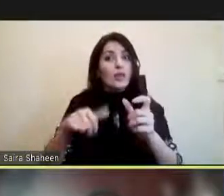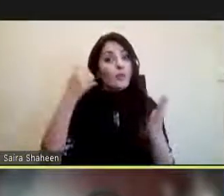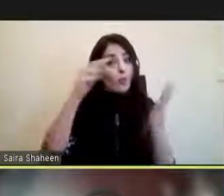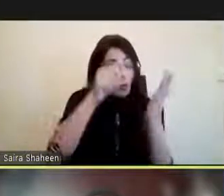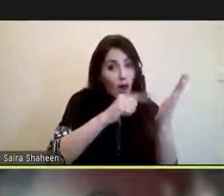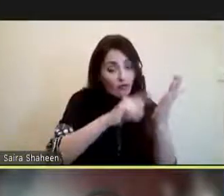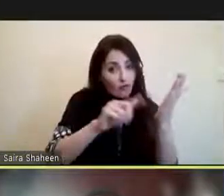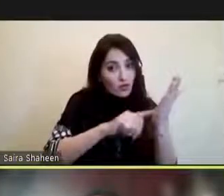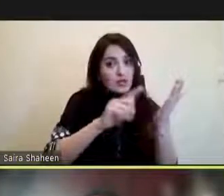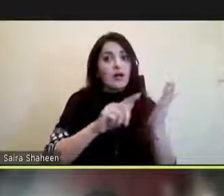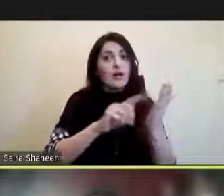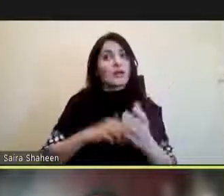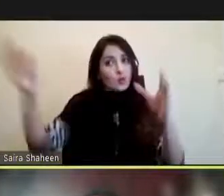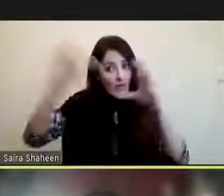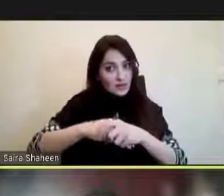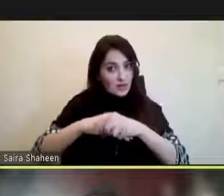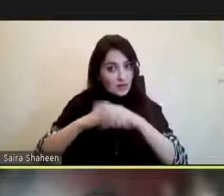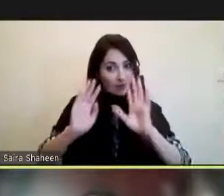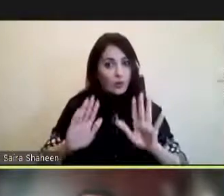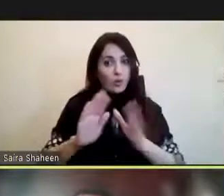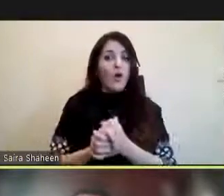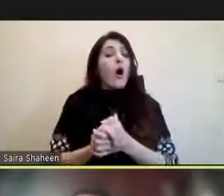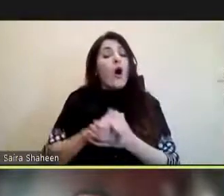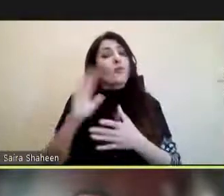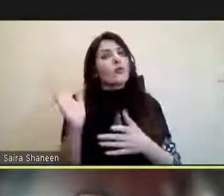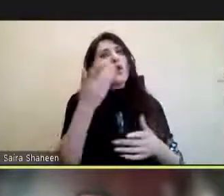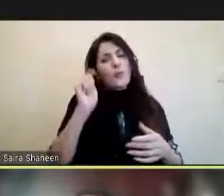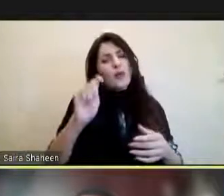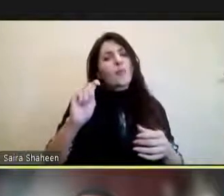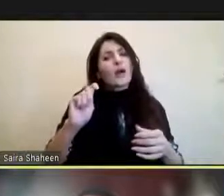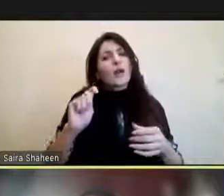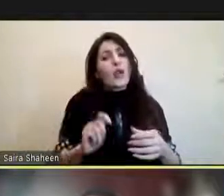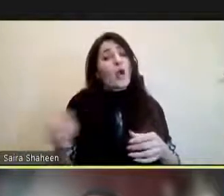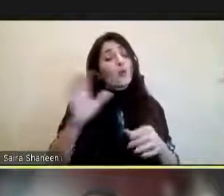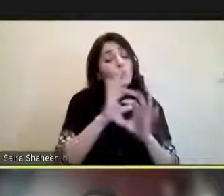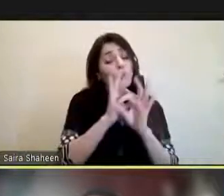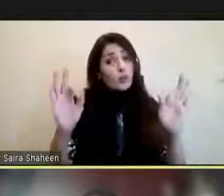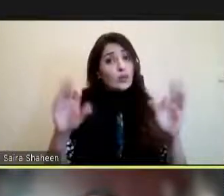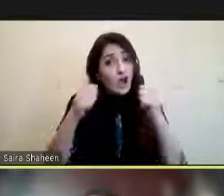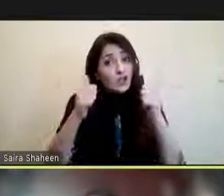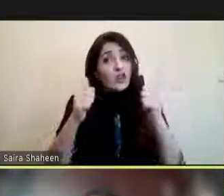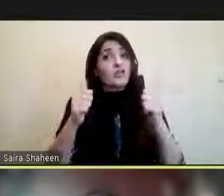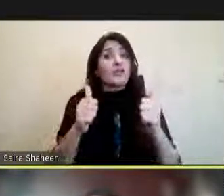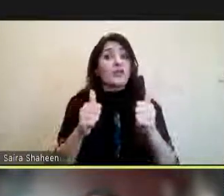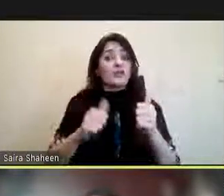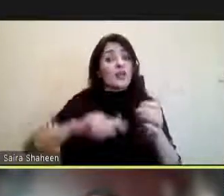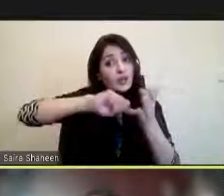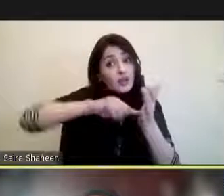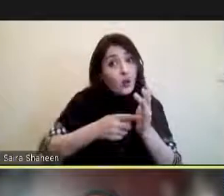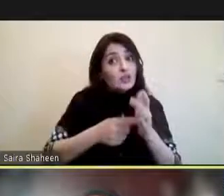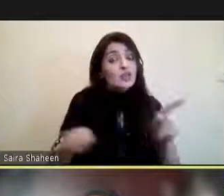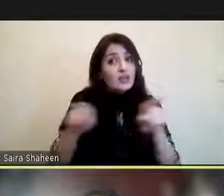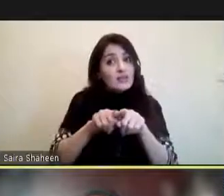devices independently of their abilities. Because we also know that this is a challenge for many persons with